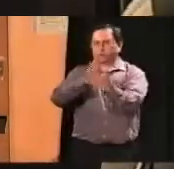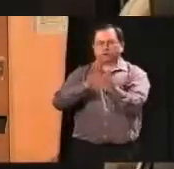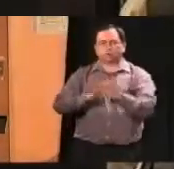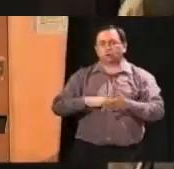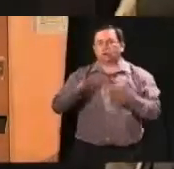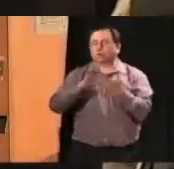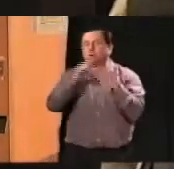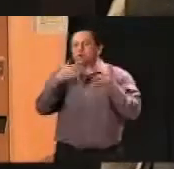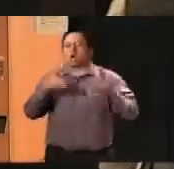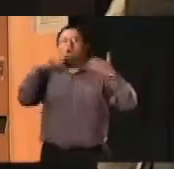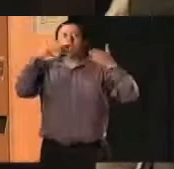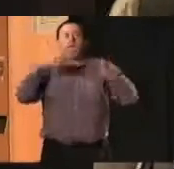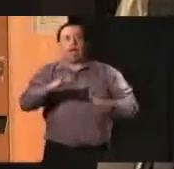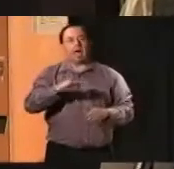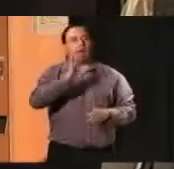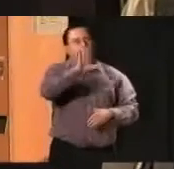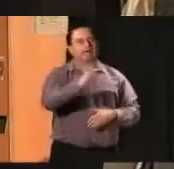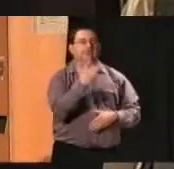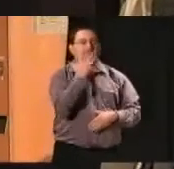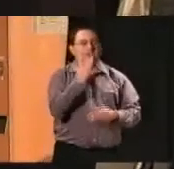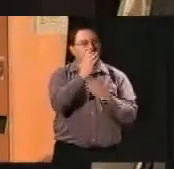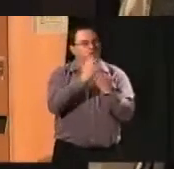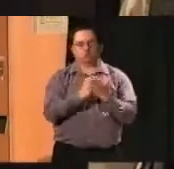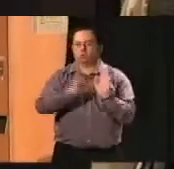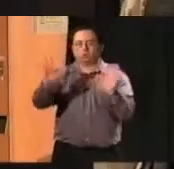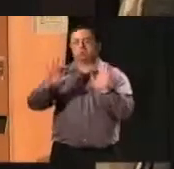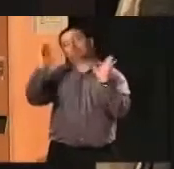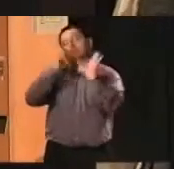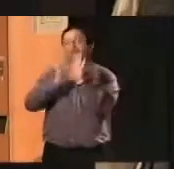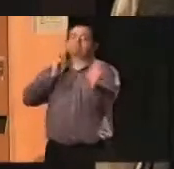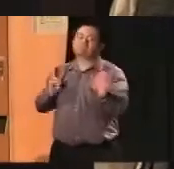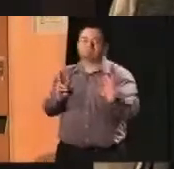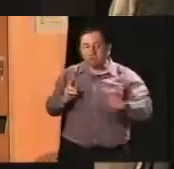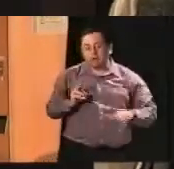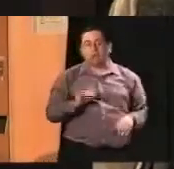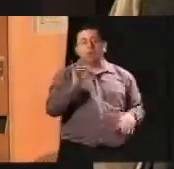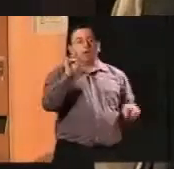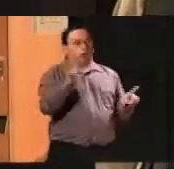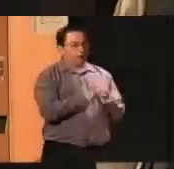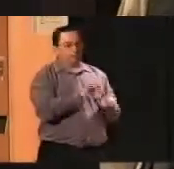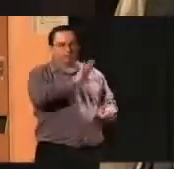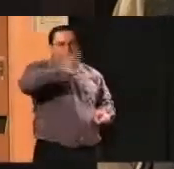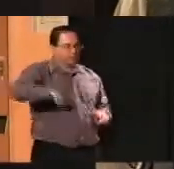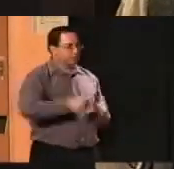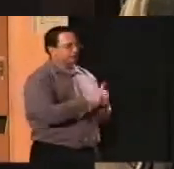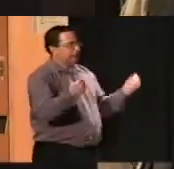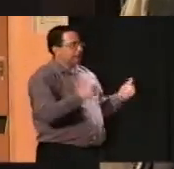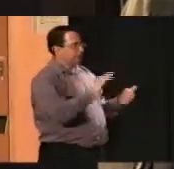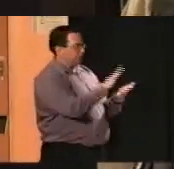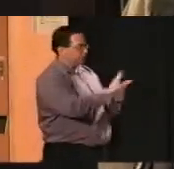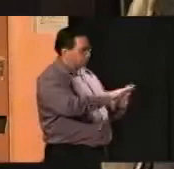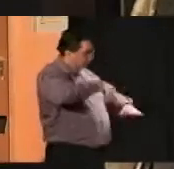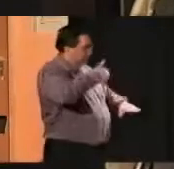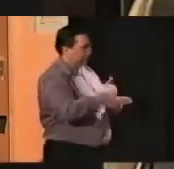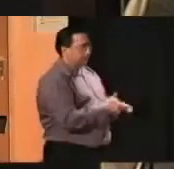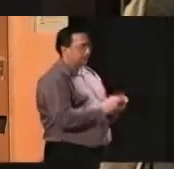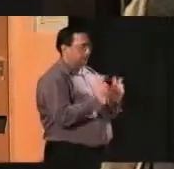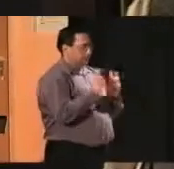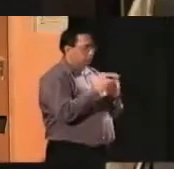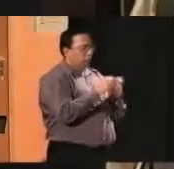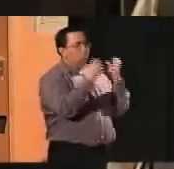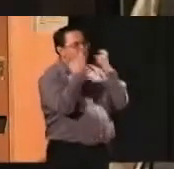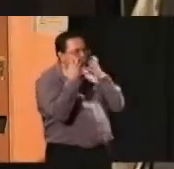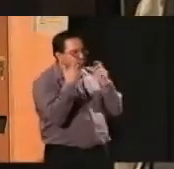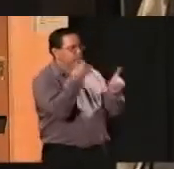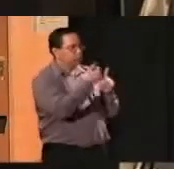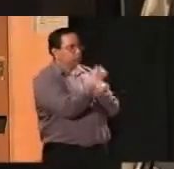add digging and burrowing to the curriculum. They apprenticed their child to a badger and later joined the groundhogs and gophers to start an independent